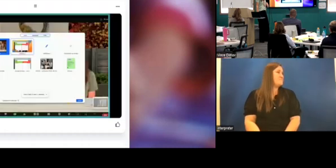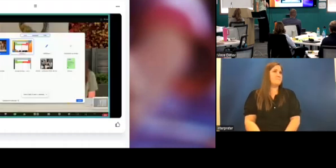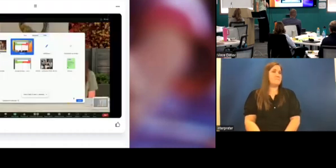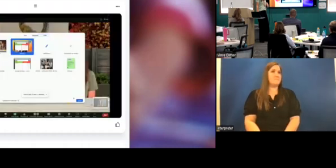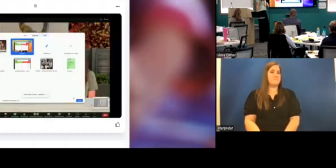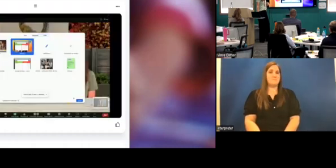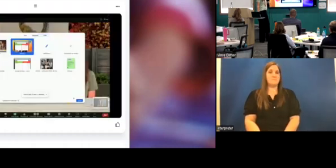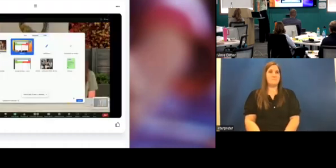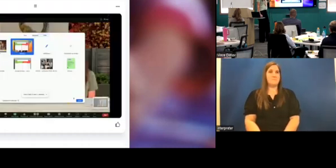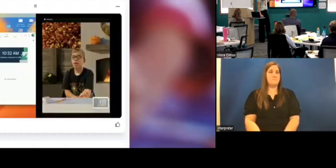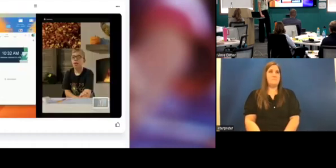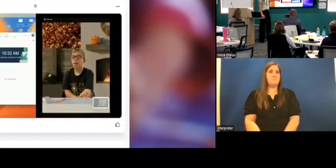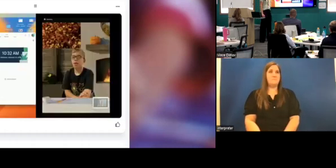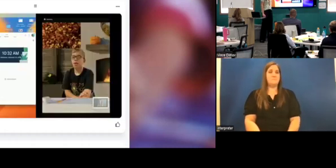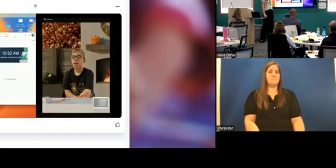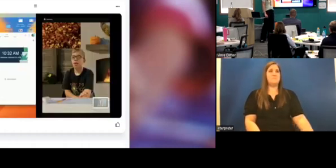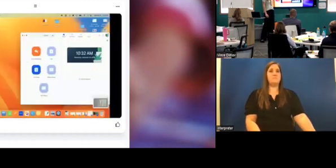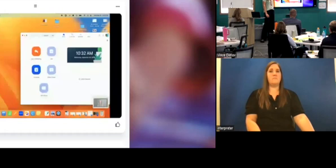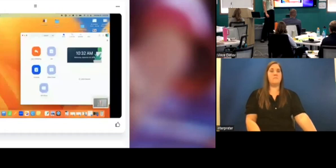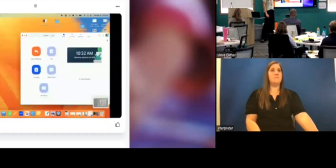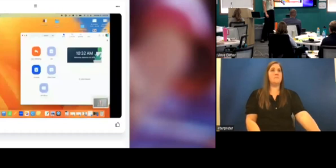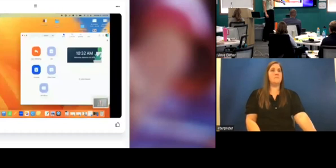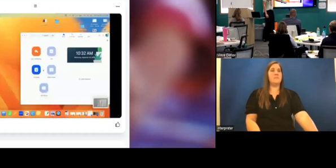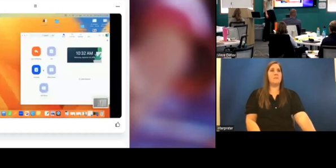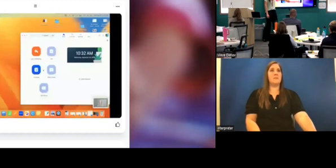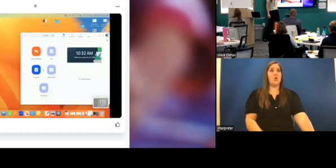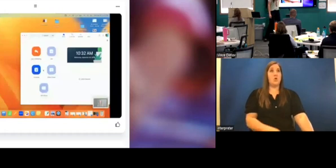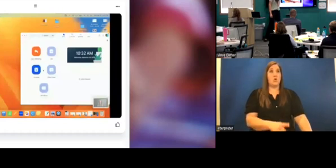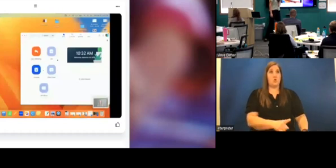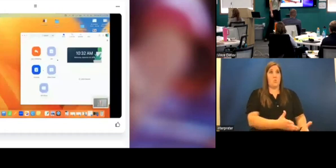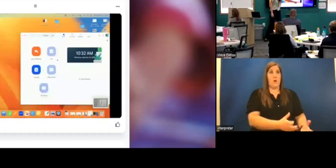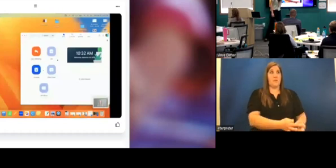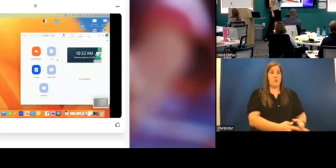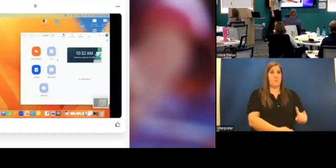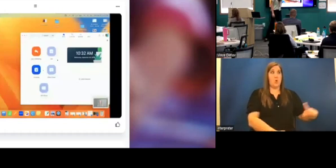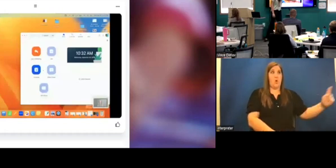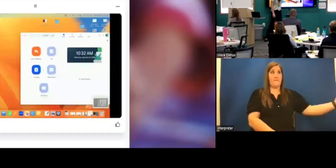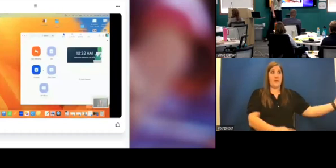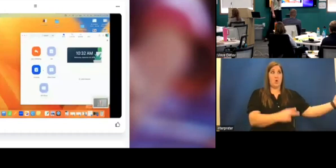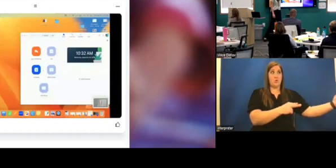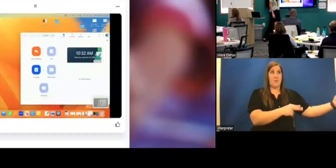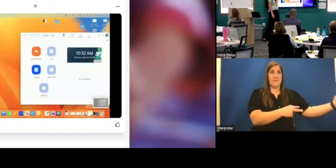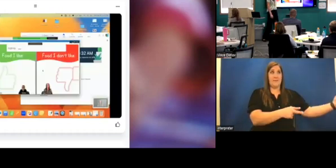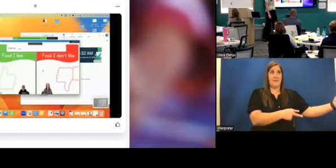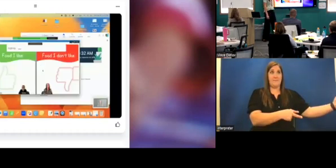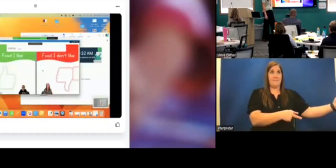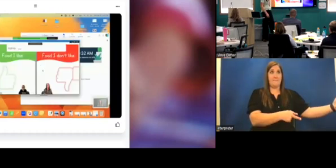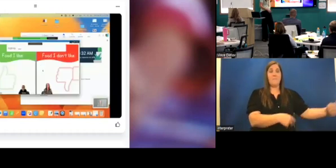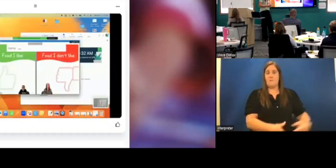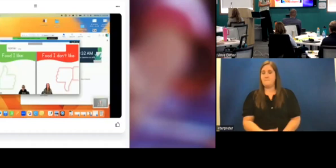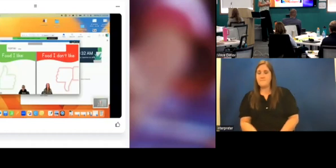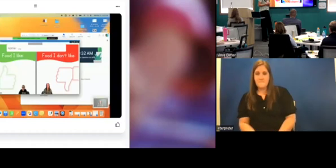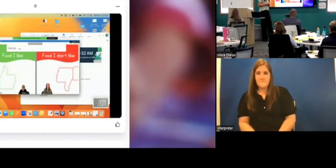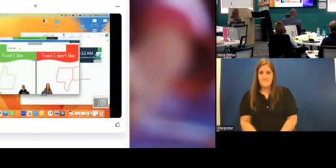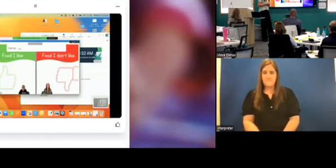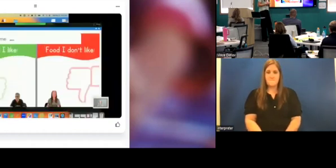This is just, so I just share my screen just like normal. And it comes it came all wonky, so I just had to select it and then you just drag it to